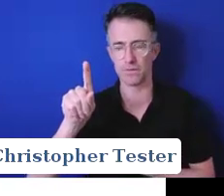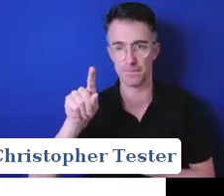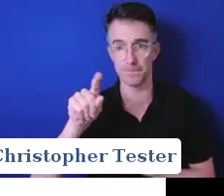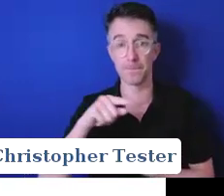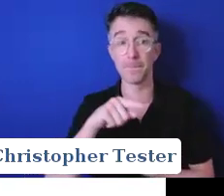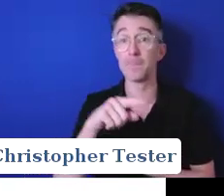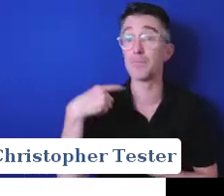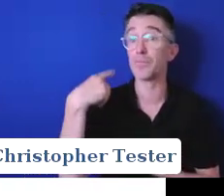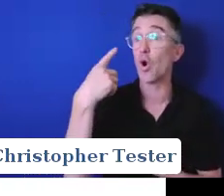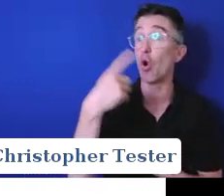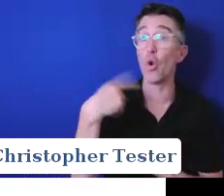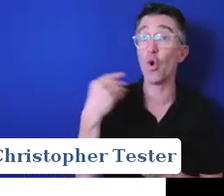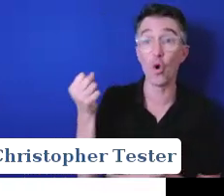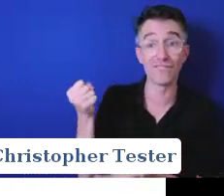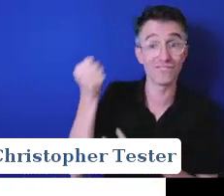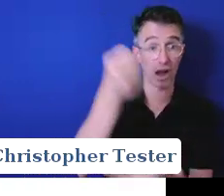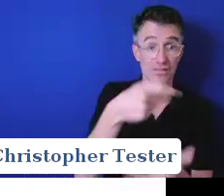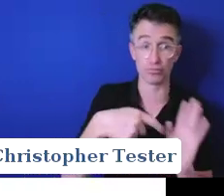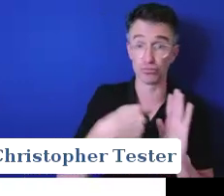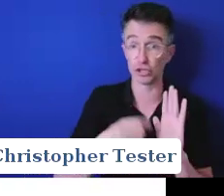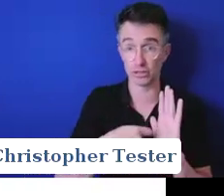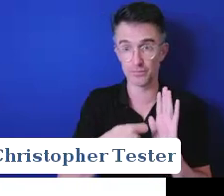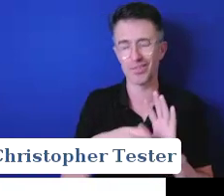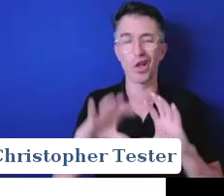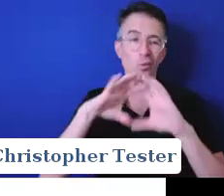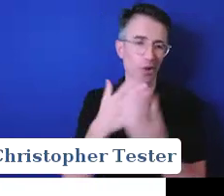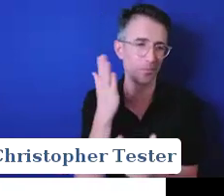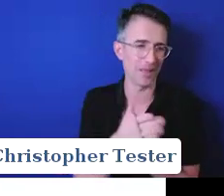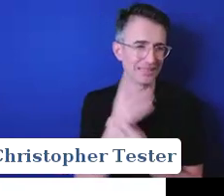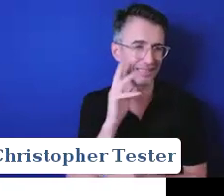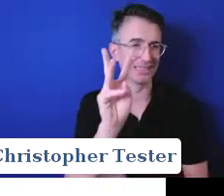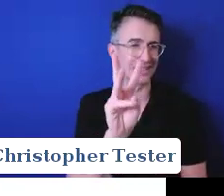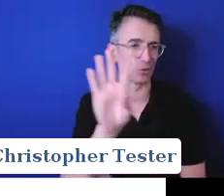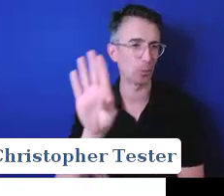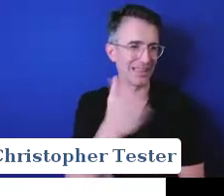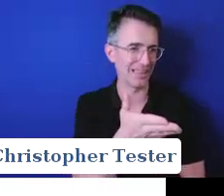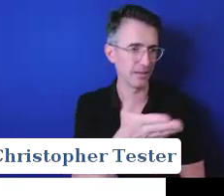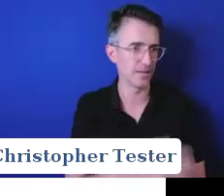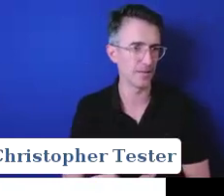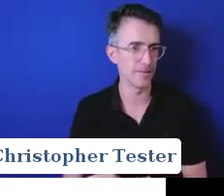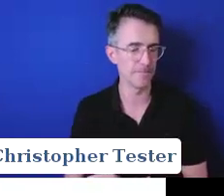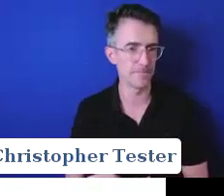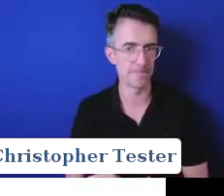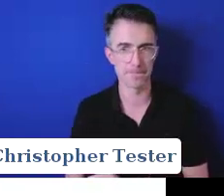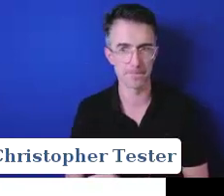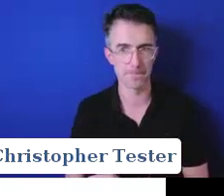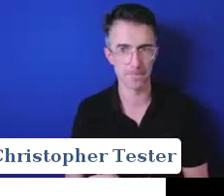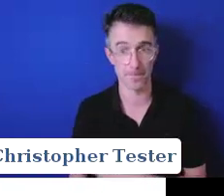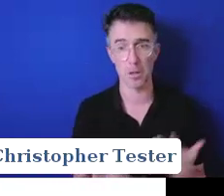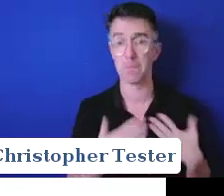Bank. And based on this experience, we have conducted another